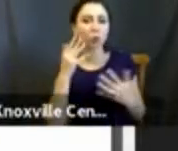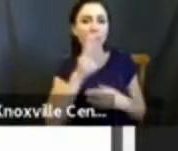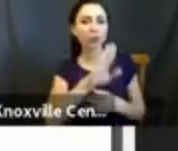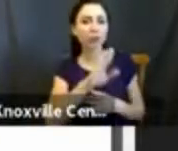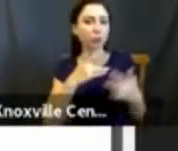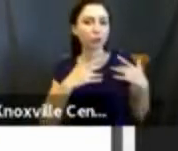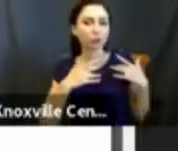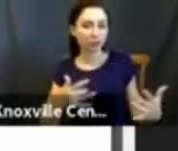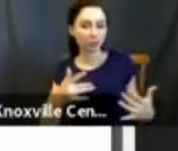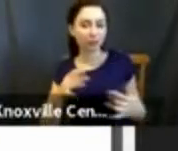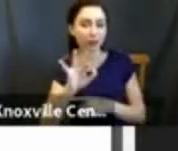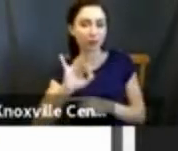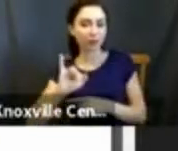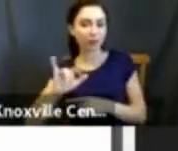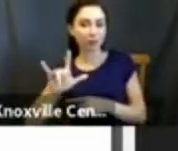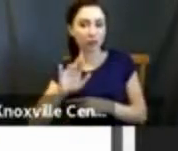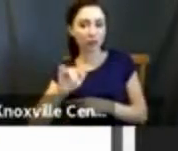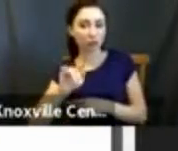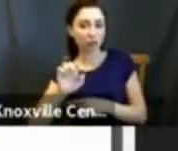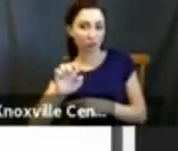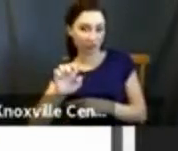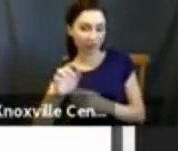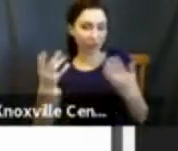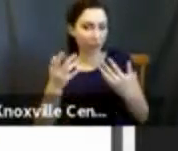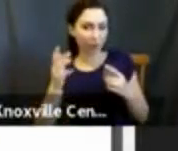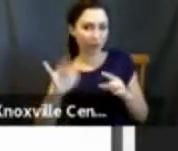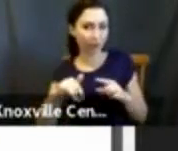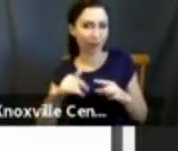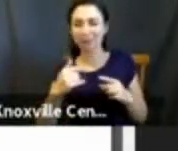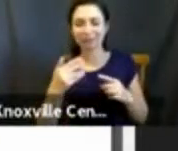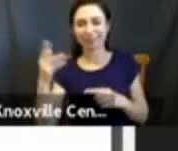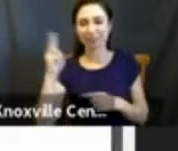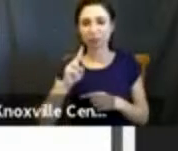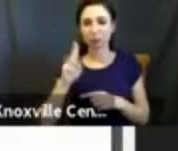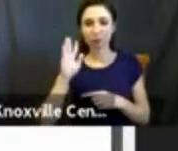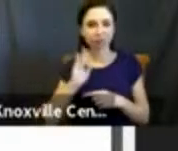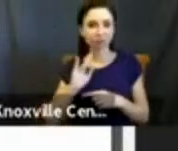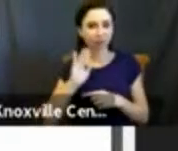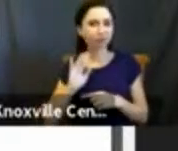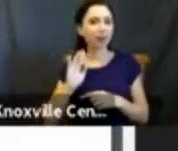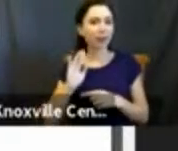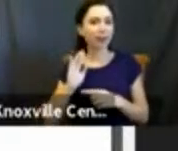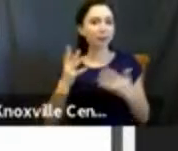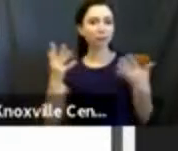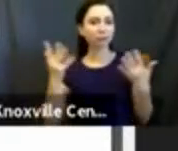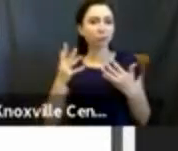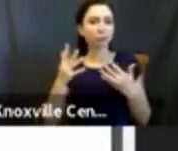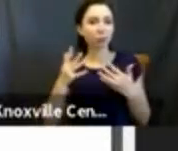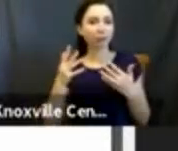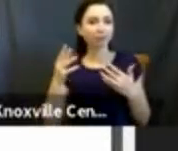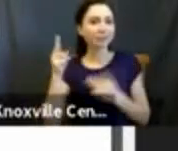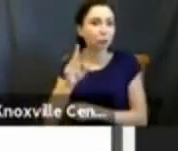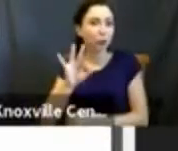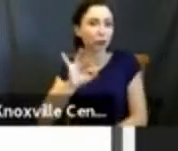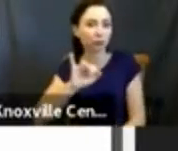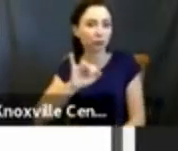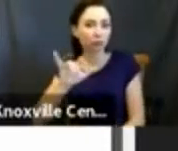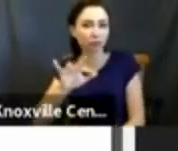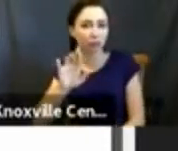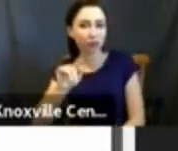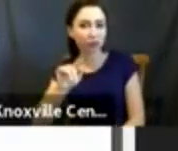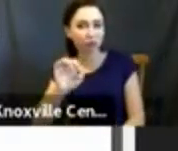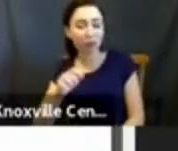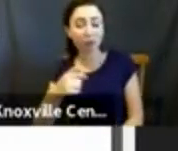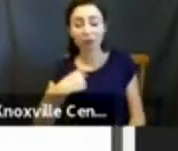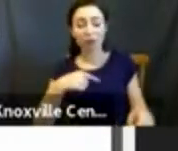rate? Okay. You know, I mean, you have a historical data of what your historical fill rate is. But also, while I